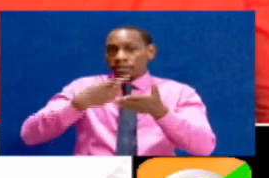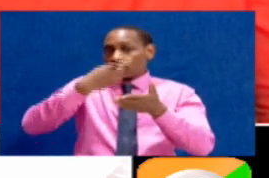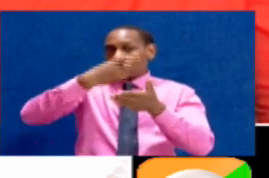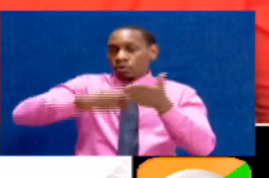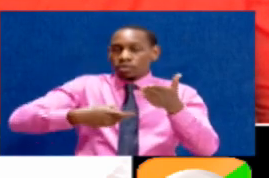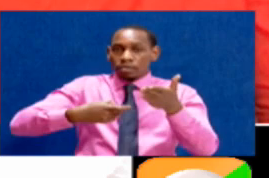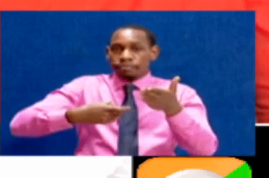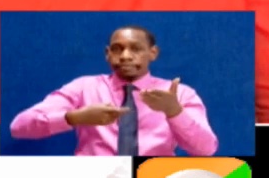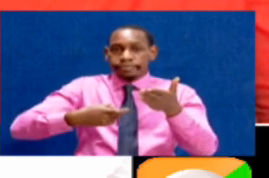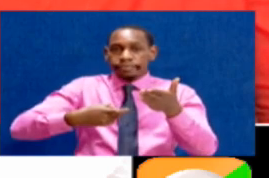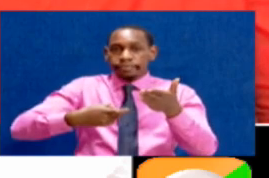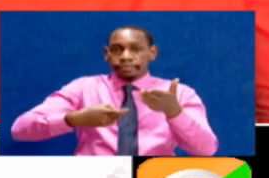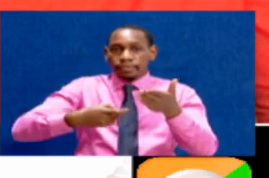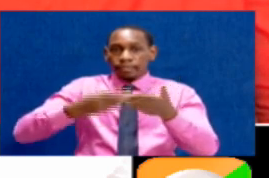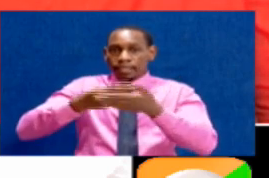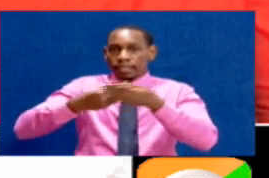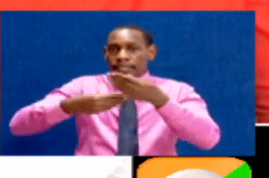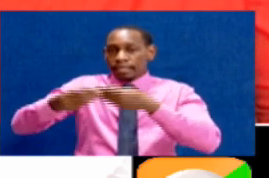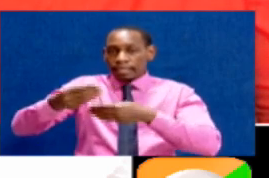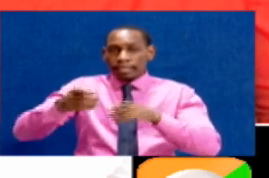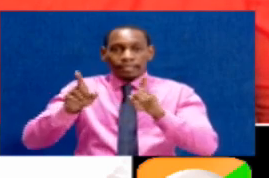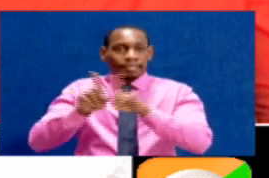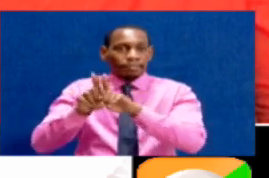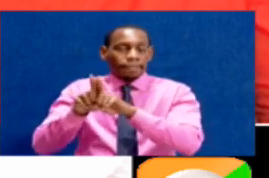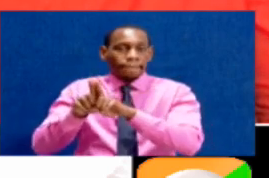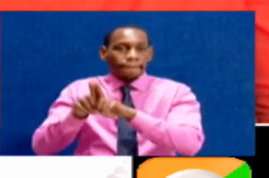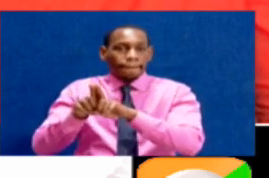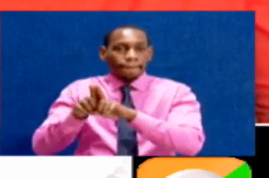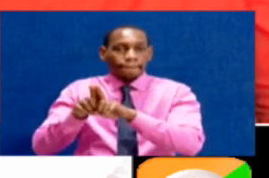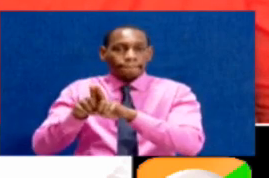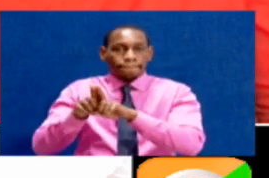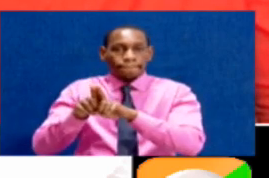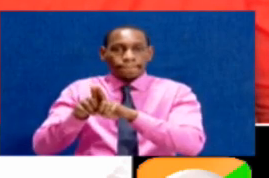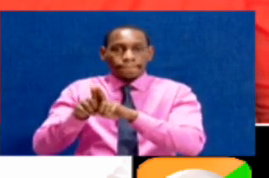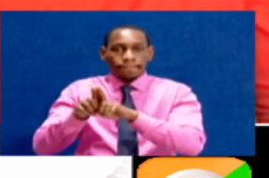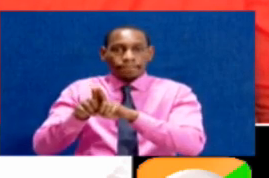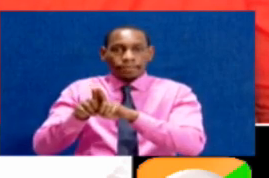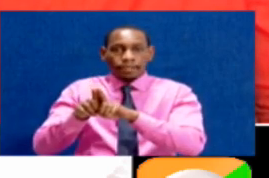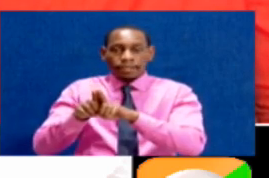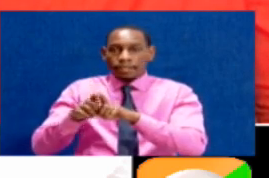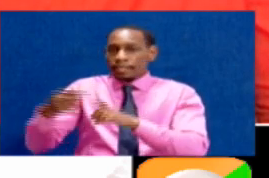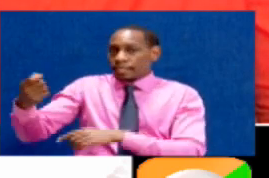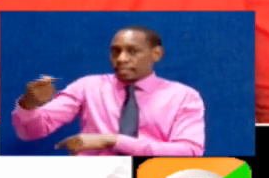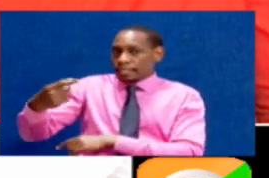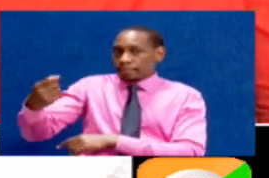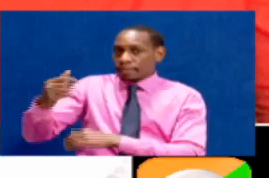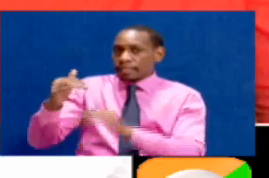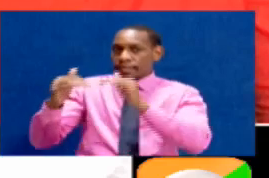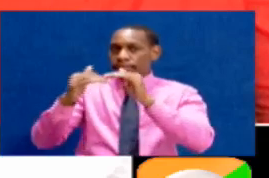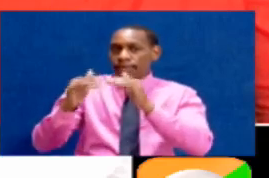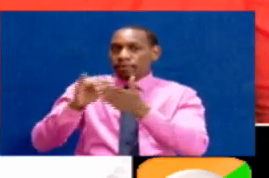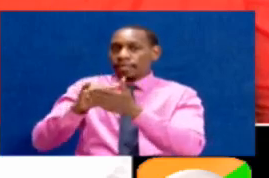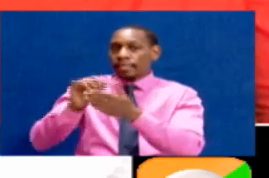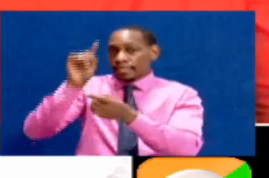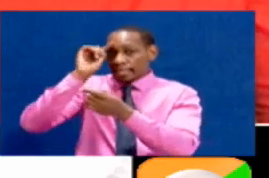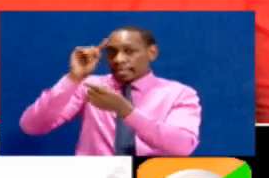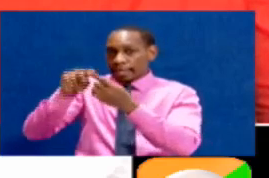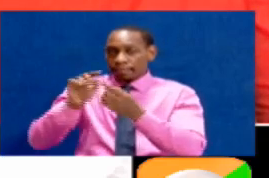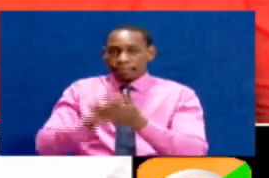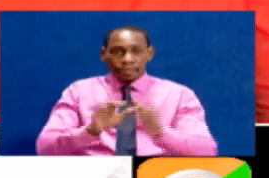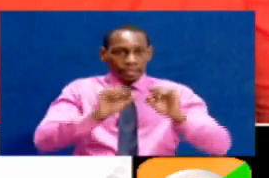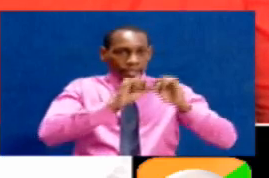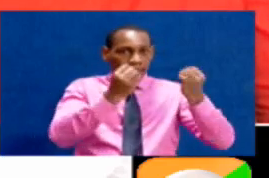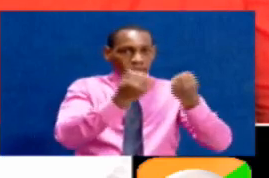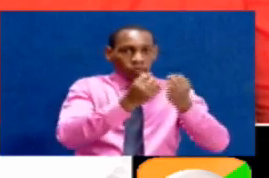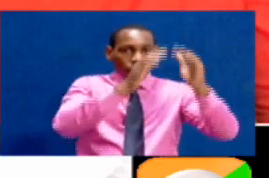of the sale price, but also what is the income level that you are trying to target. So